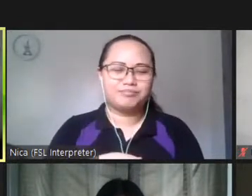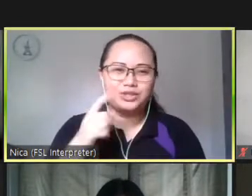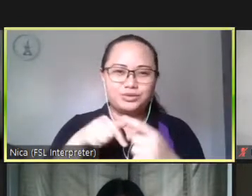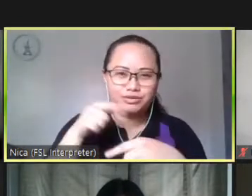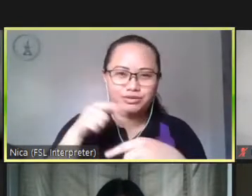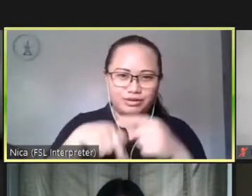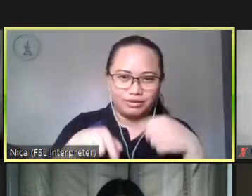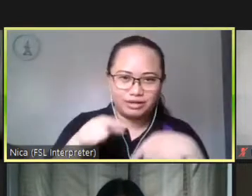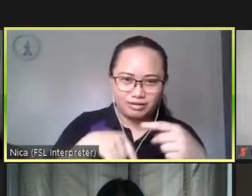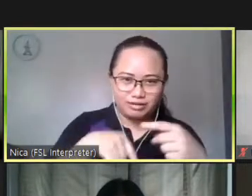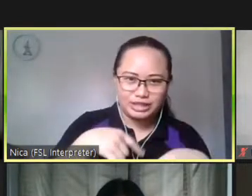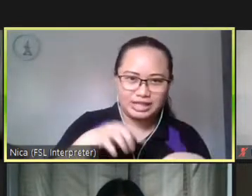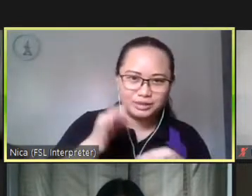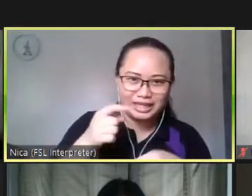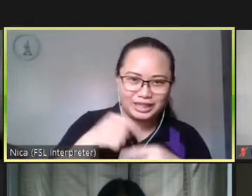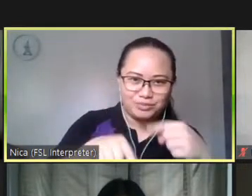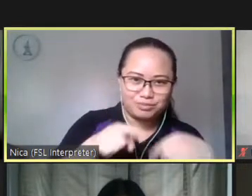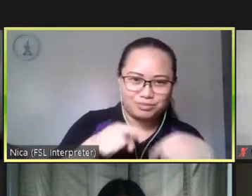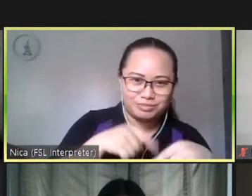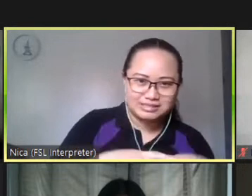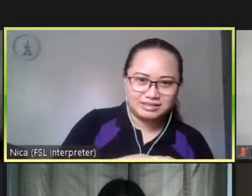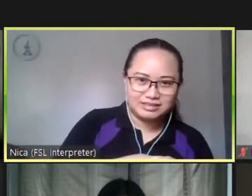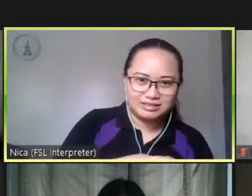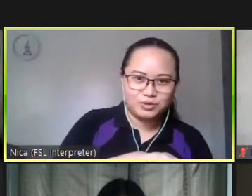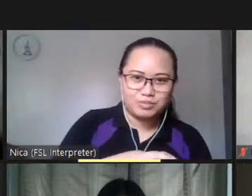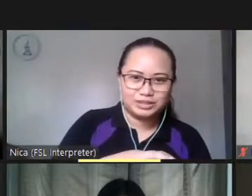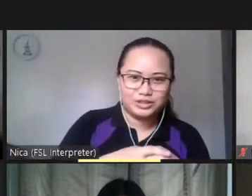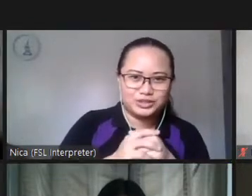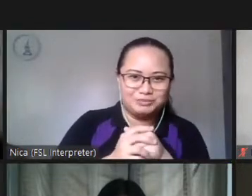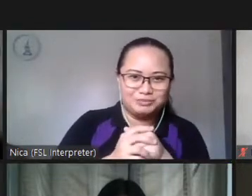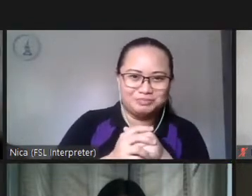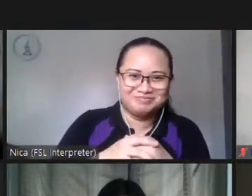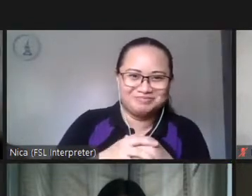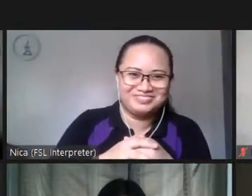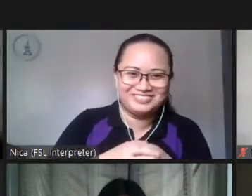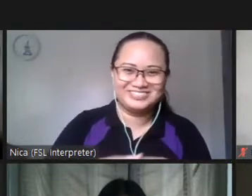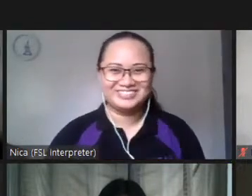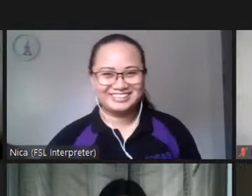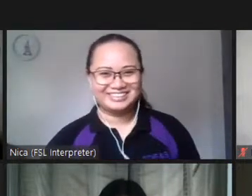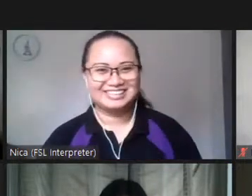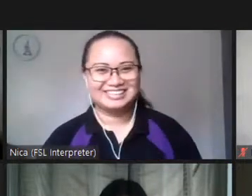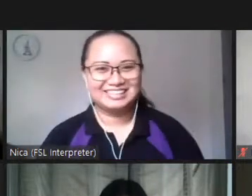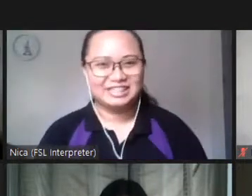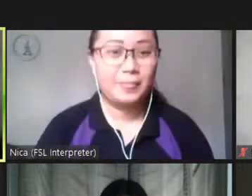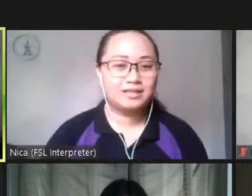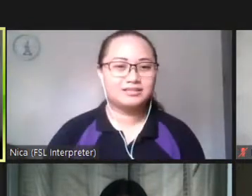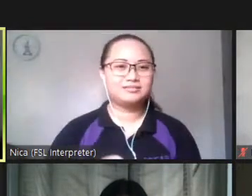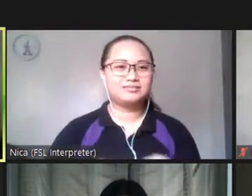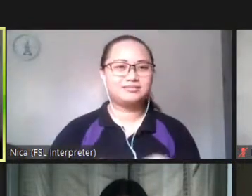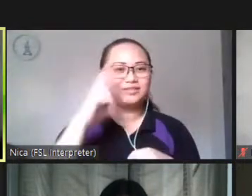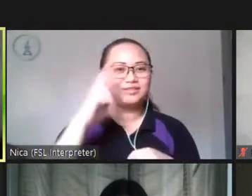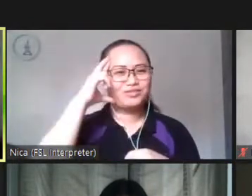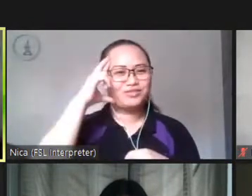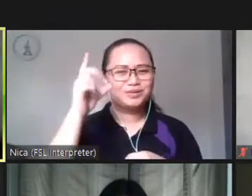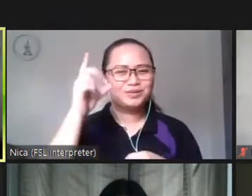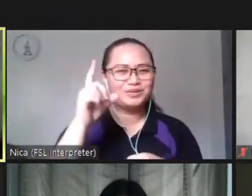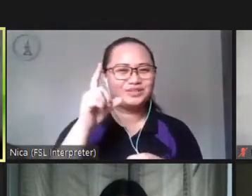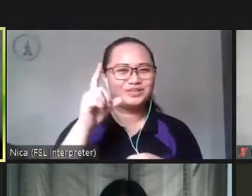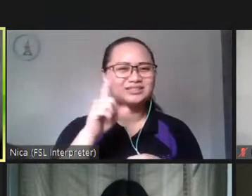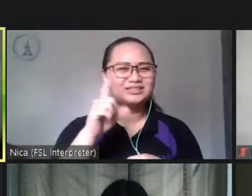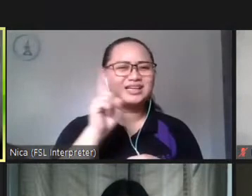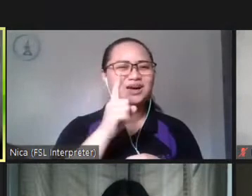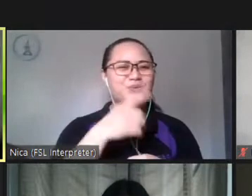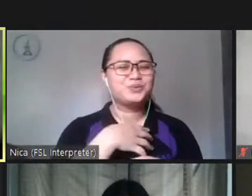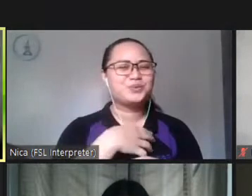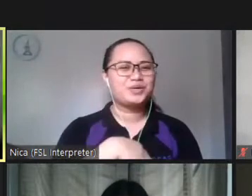you, for the interpreter, can you please go back to the question? Sorry. What do you wish that other person could